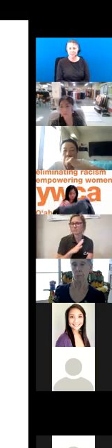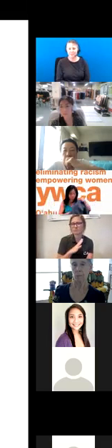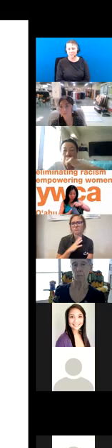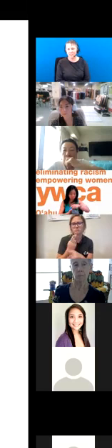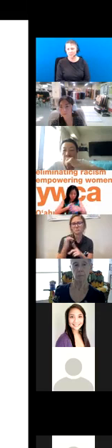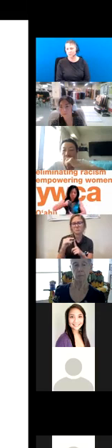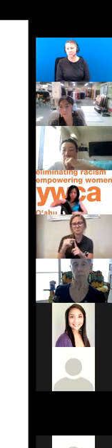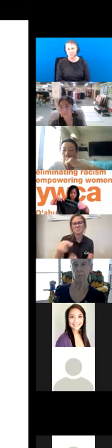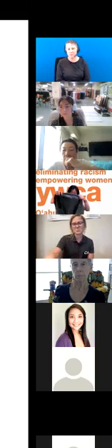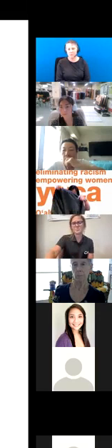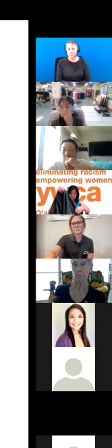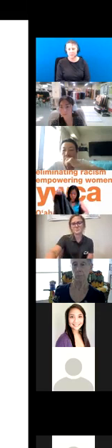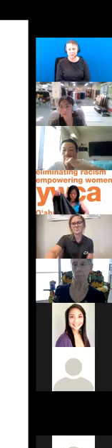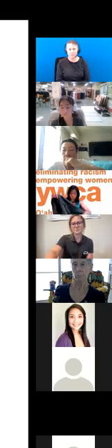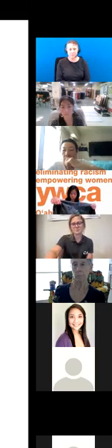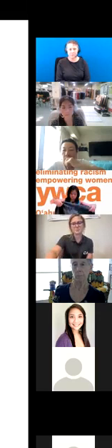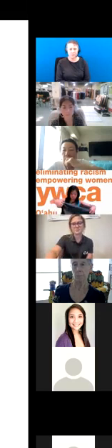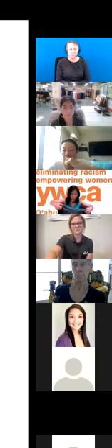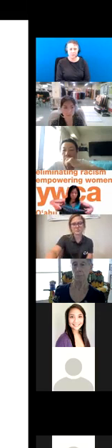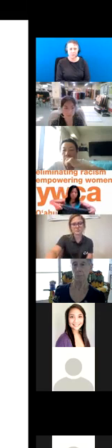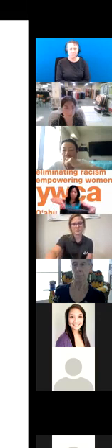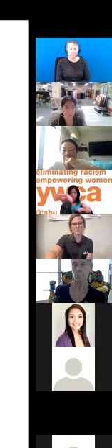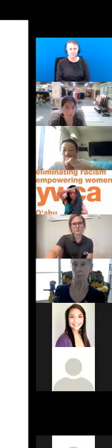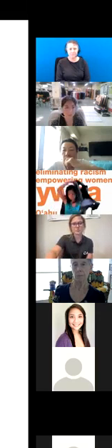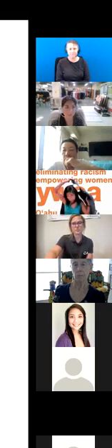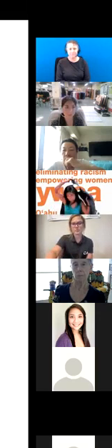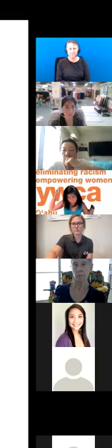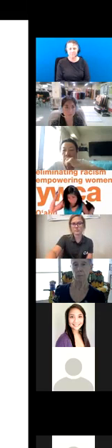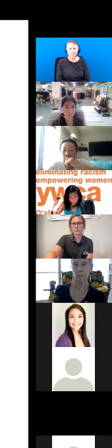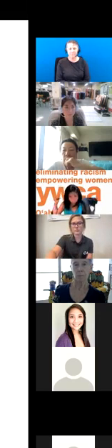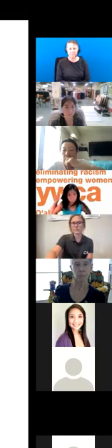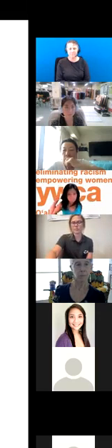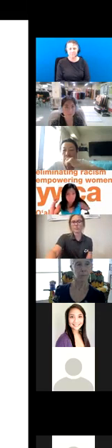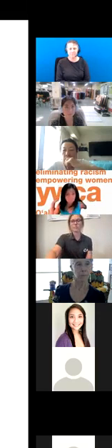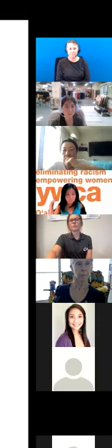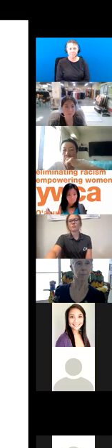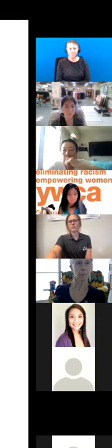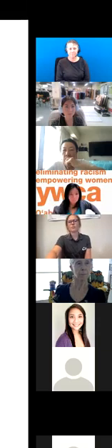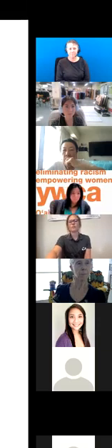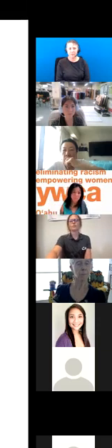blind, deaf disabled. Those are all appropriate terms to use.